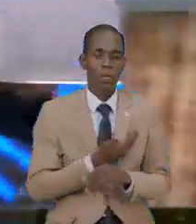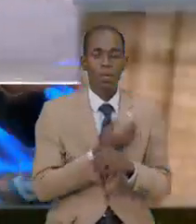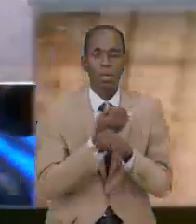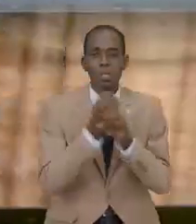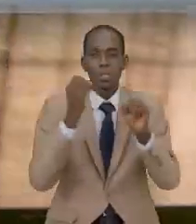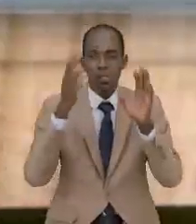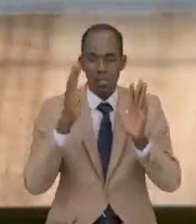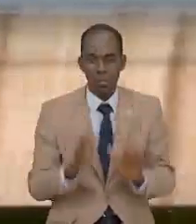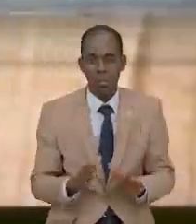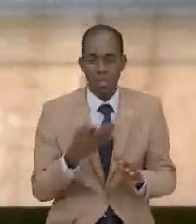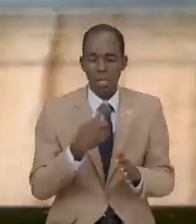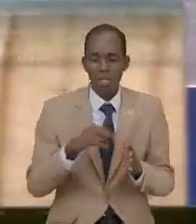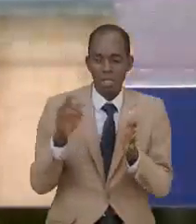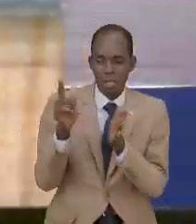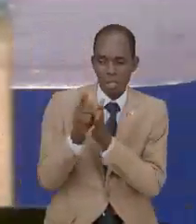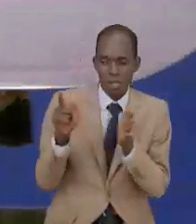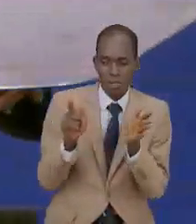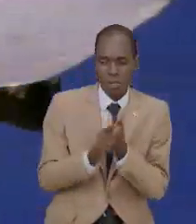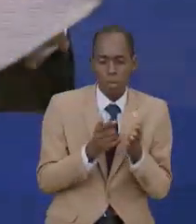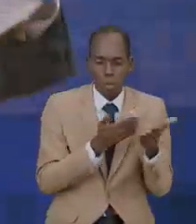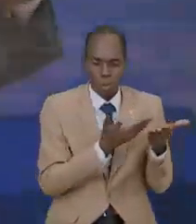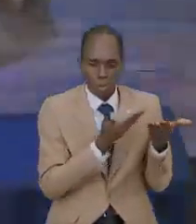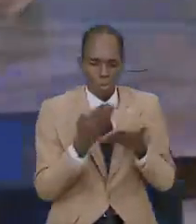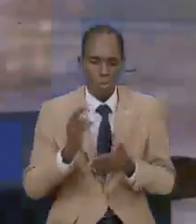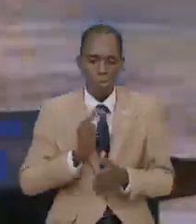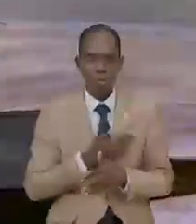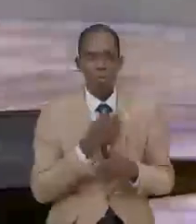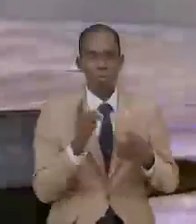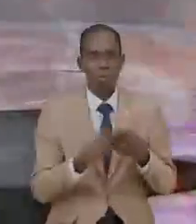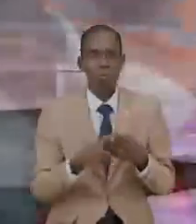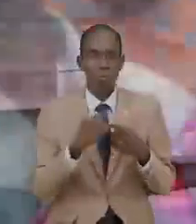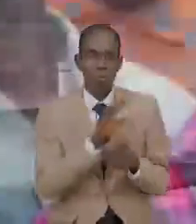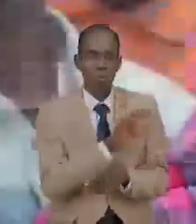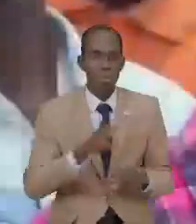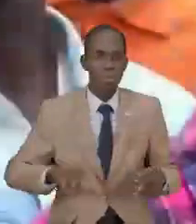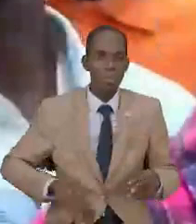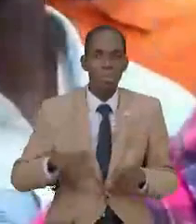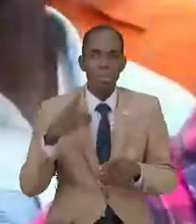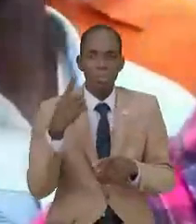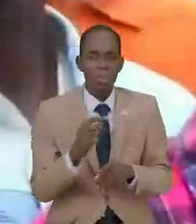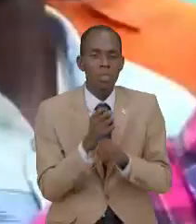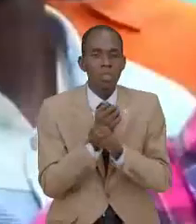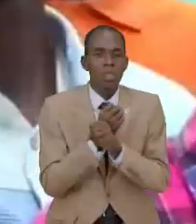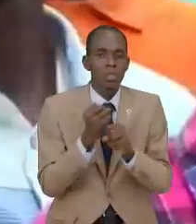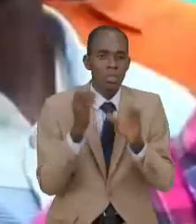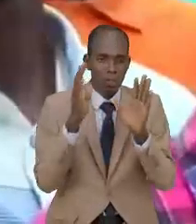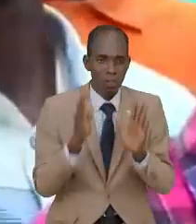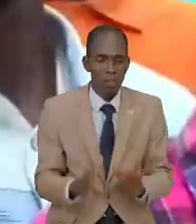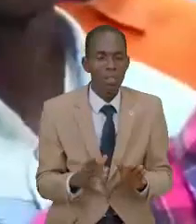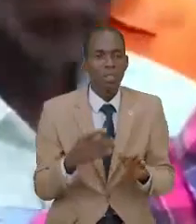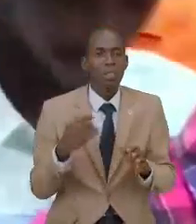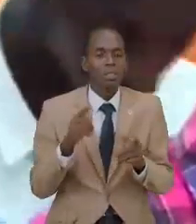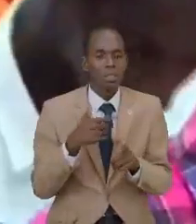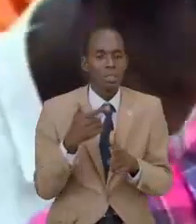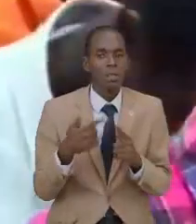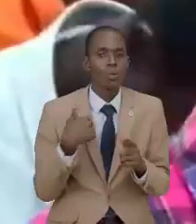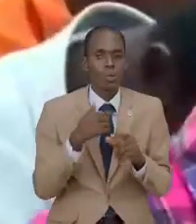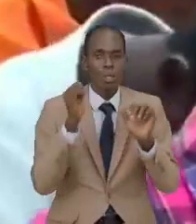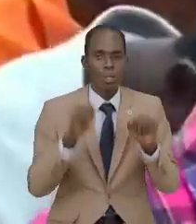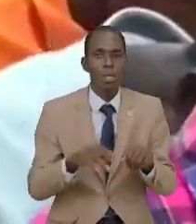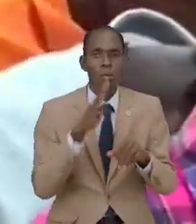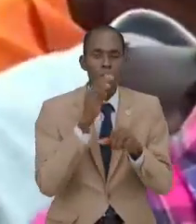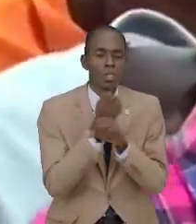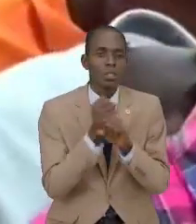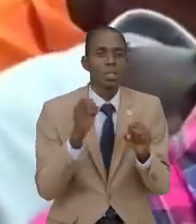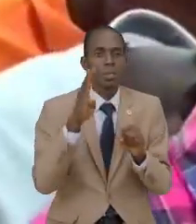schoolmaster, the law, brings us to Christ, the justifier, that we can now be justified by faith.